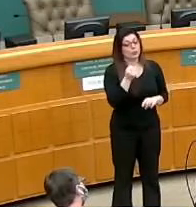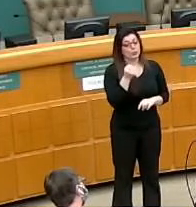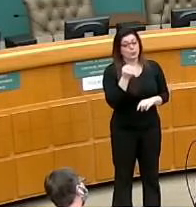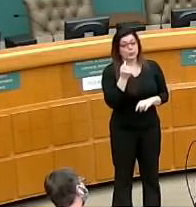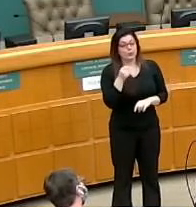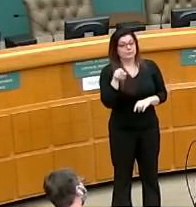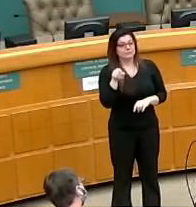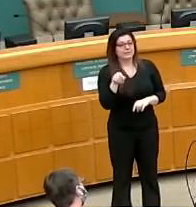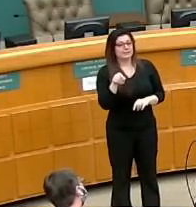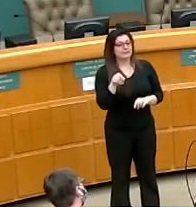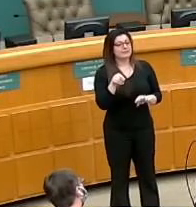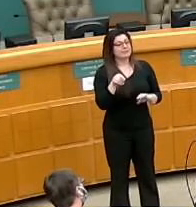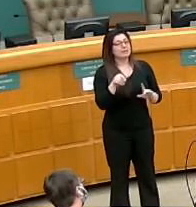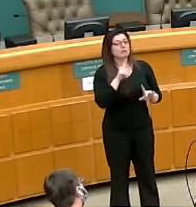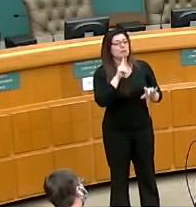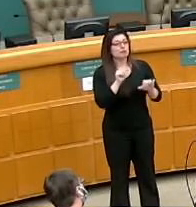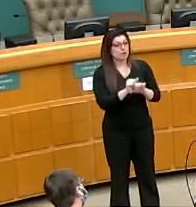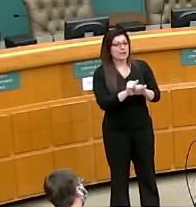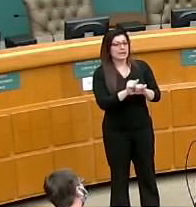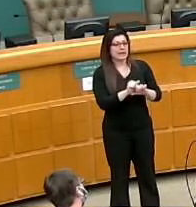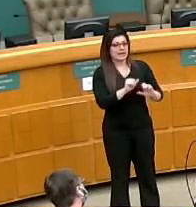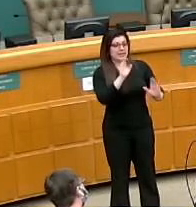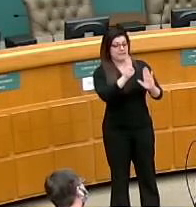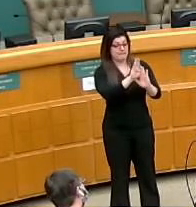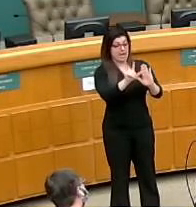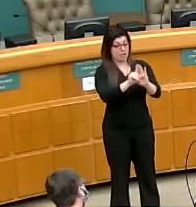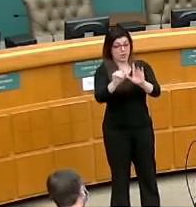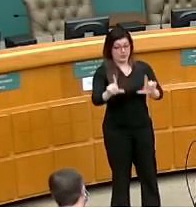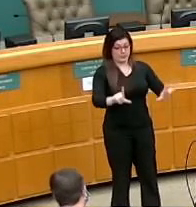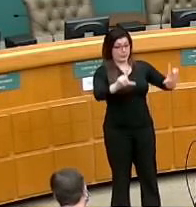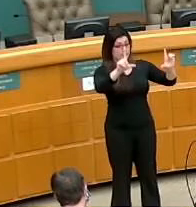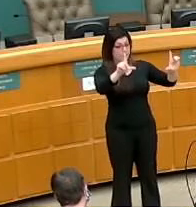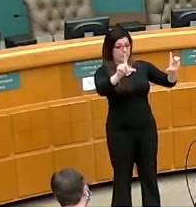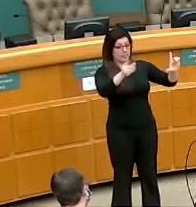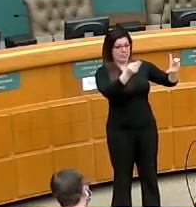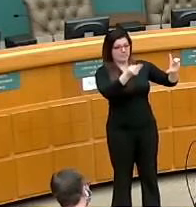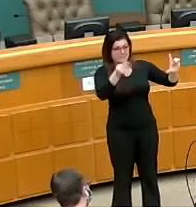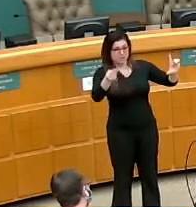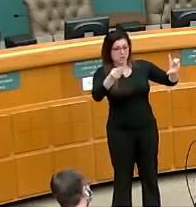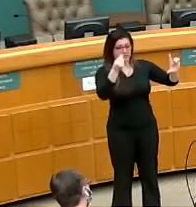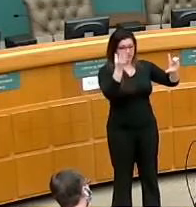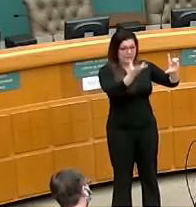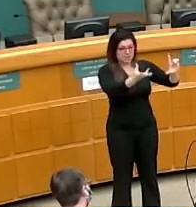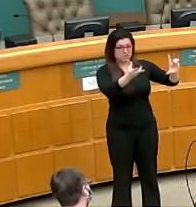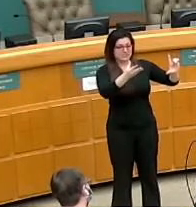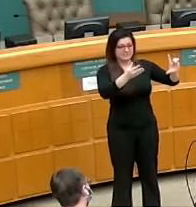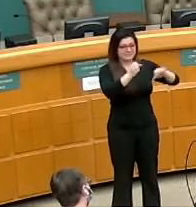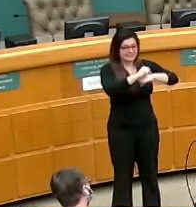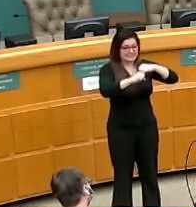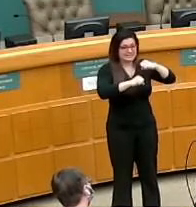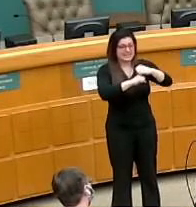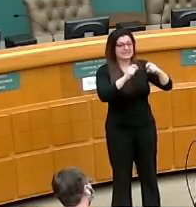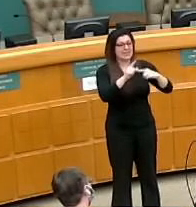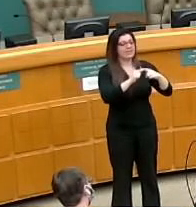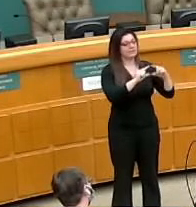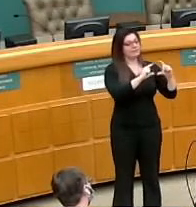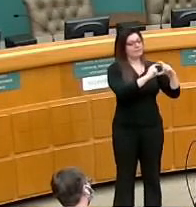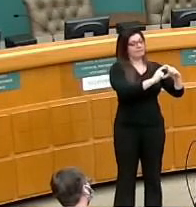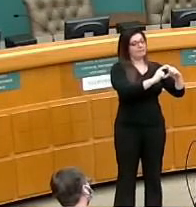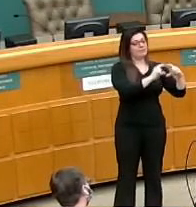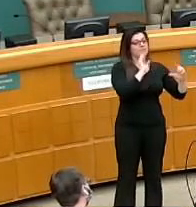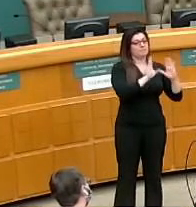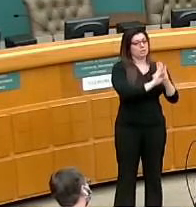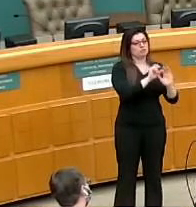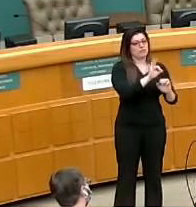the slide, so the main focus is the material. And that is on our website now, so the city and the county have a joint website. If you